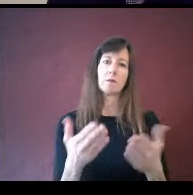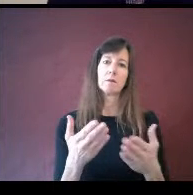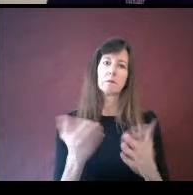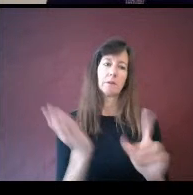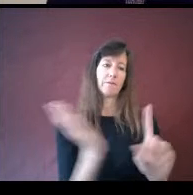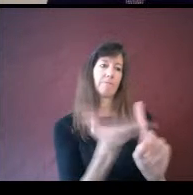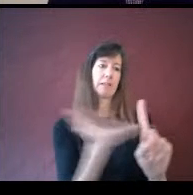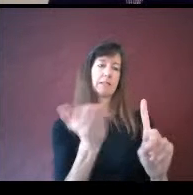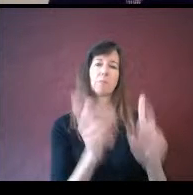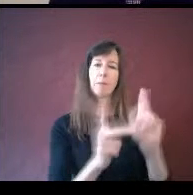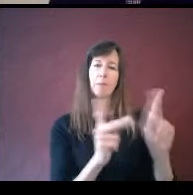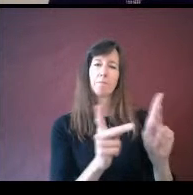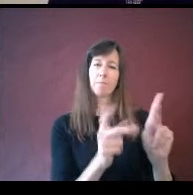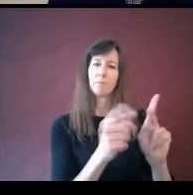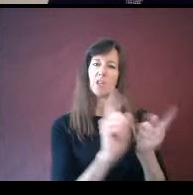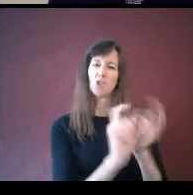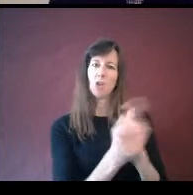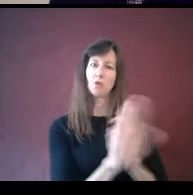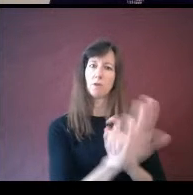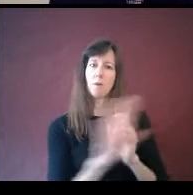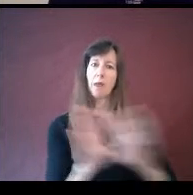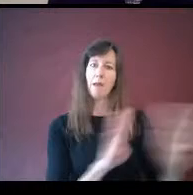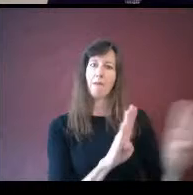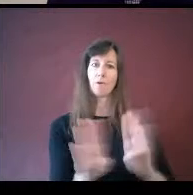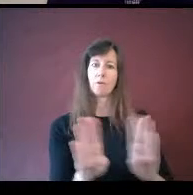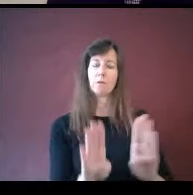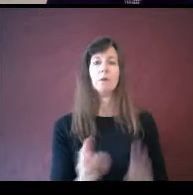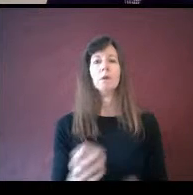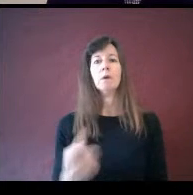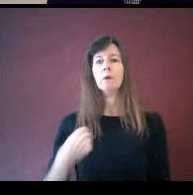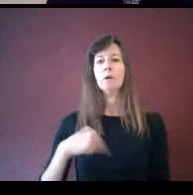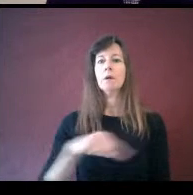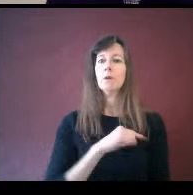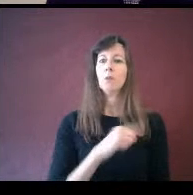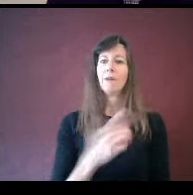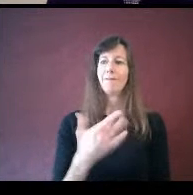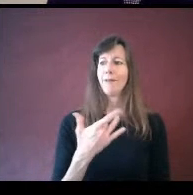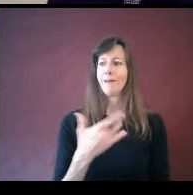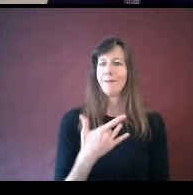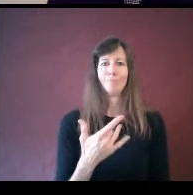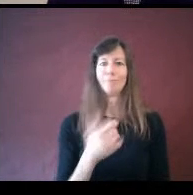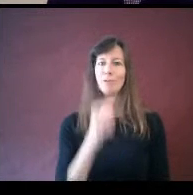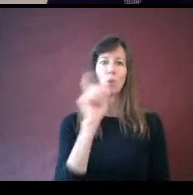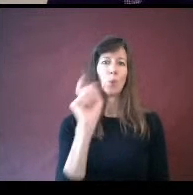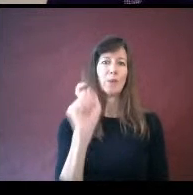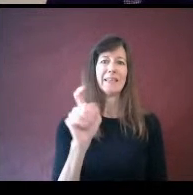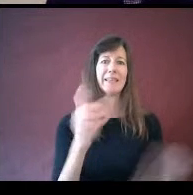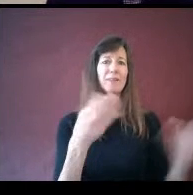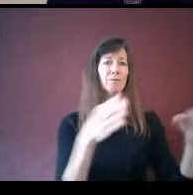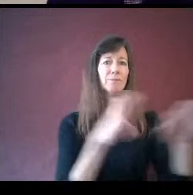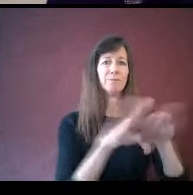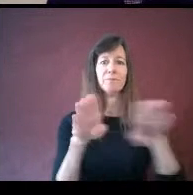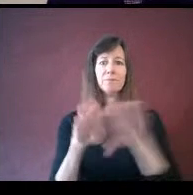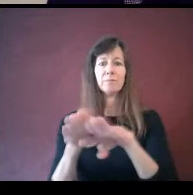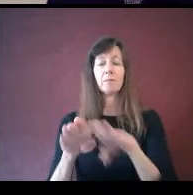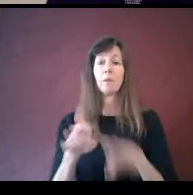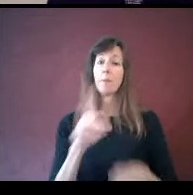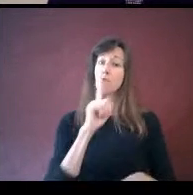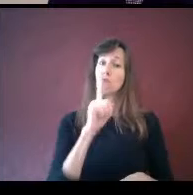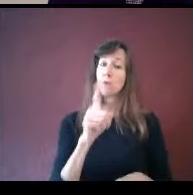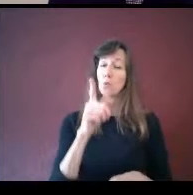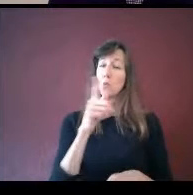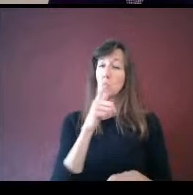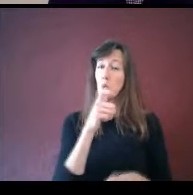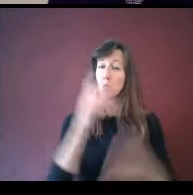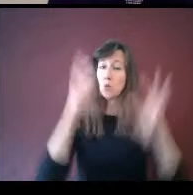We don't believe that those, at this point, widespread closures, it's mostly a state decision, but I agree with this, that we